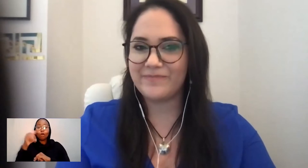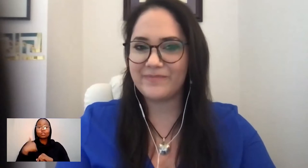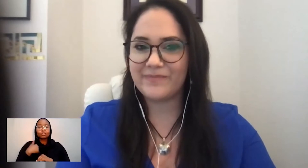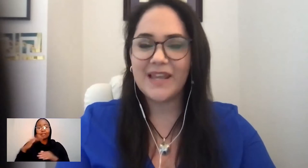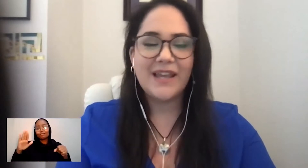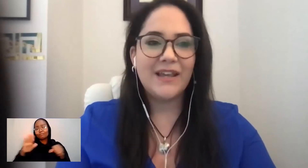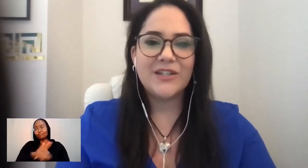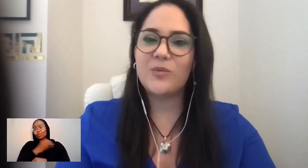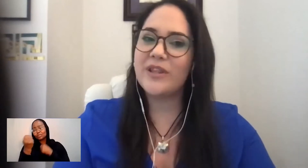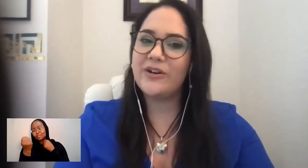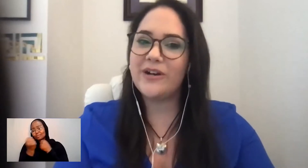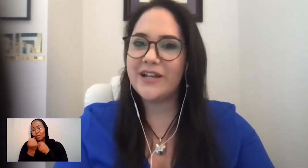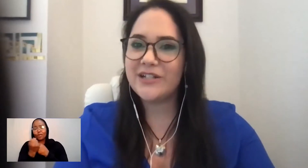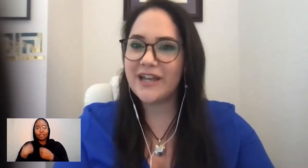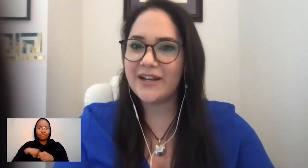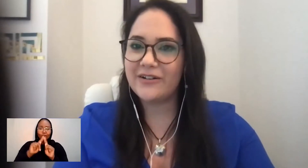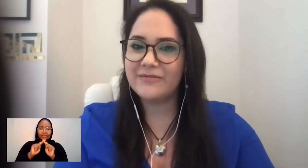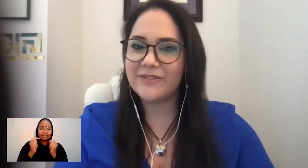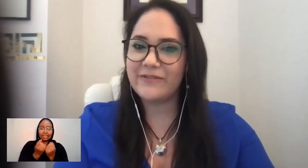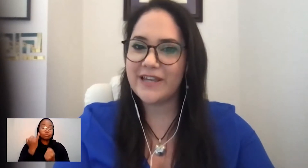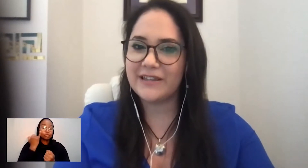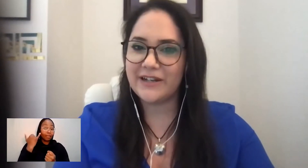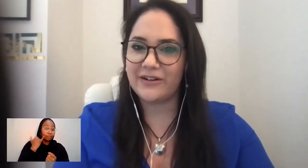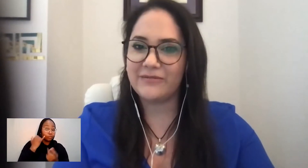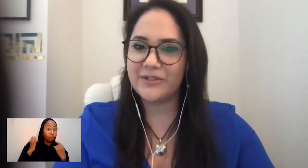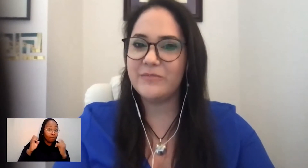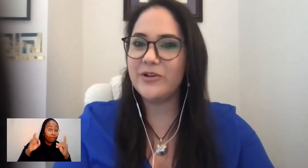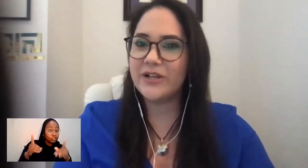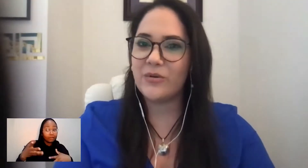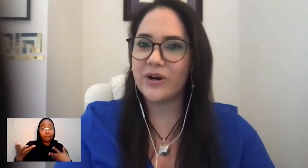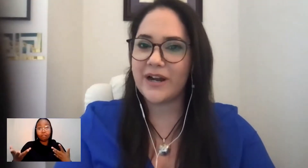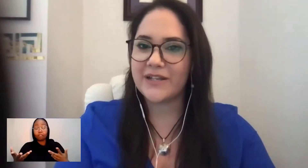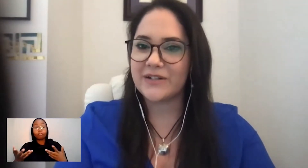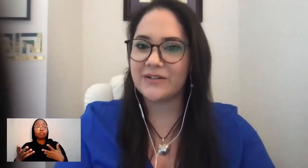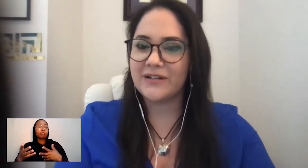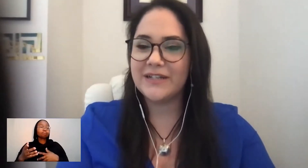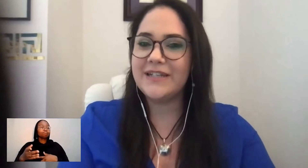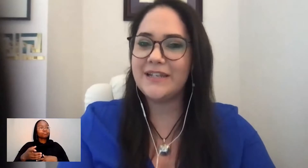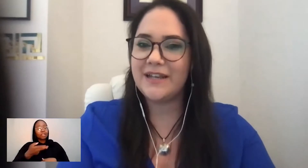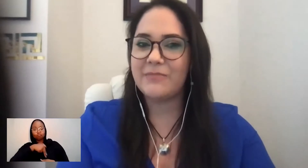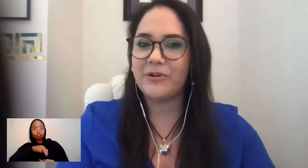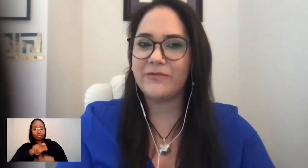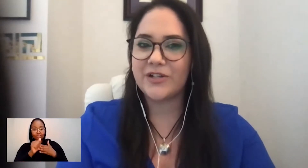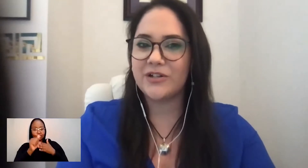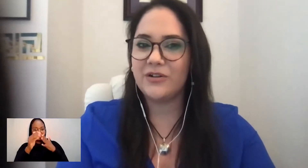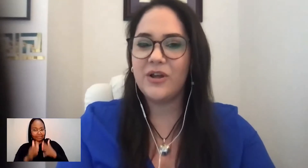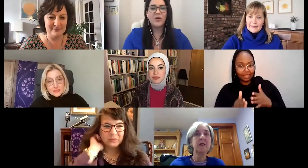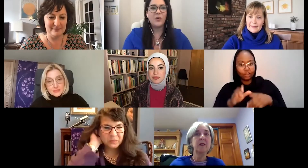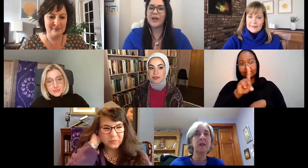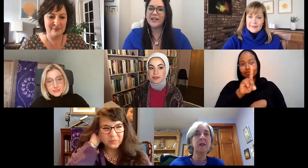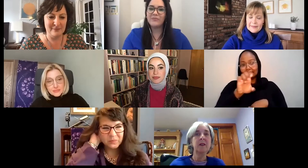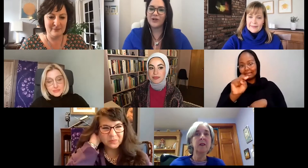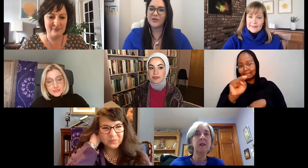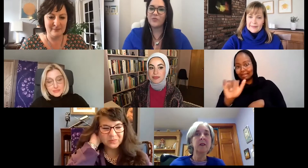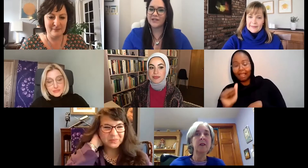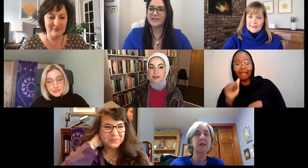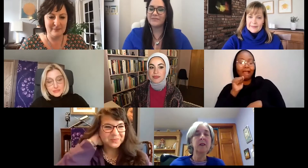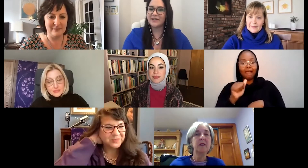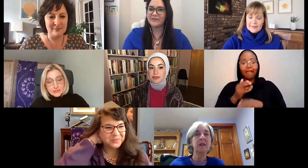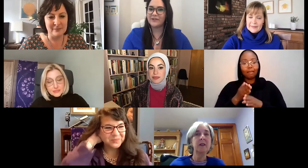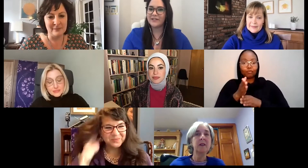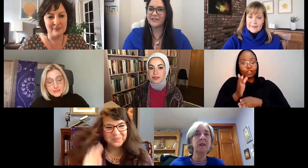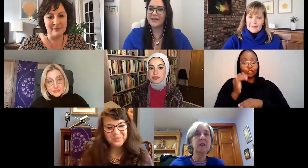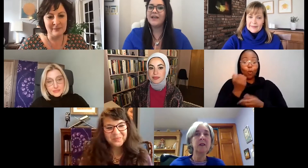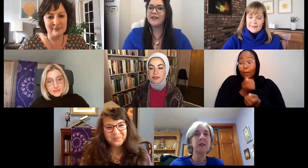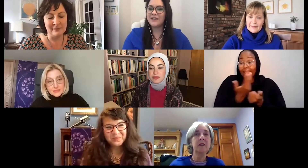team. So whether you're an educator, a faith leader, community organizer, DE&I professional, or anyone who wants to